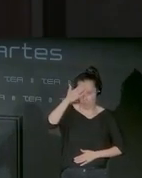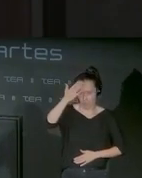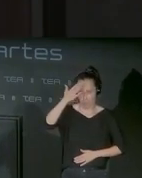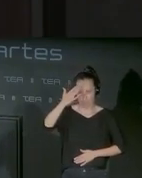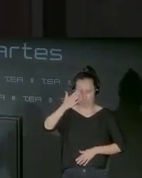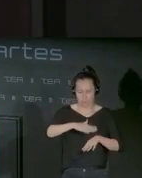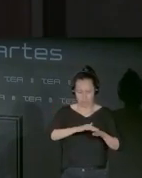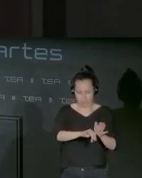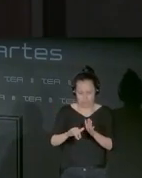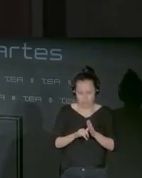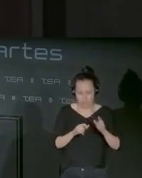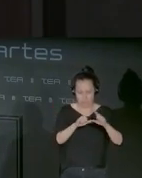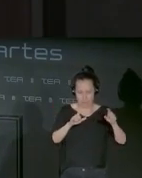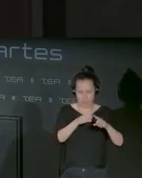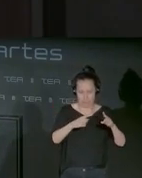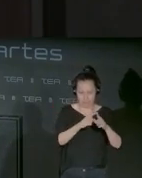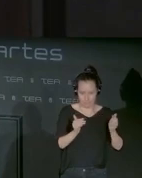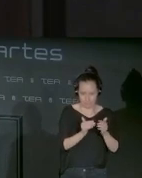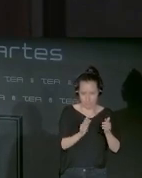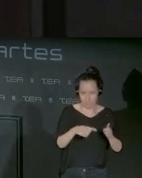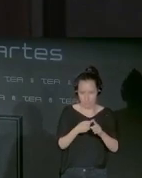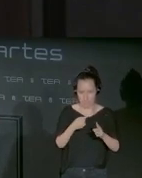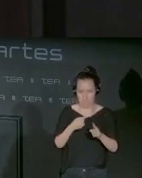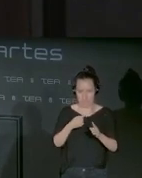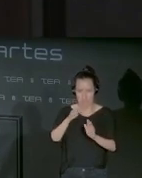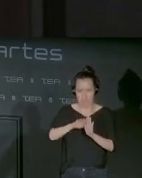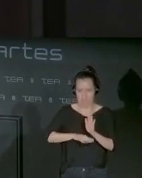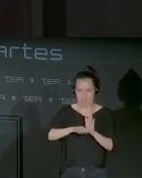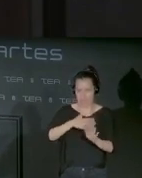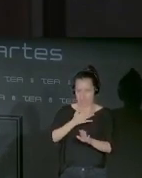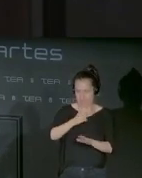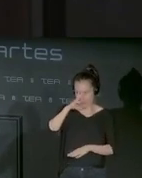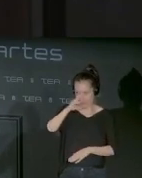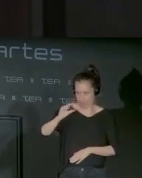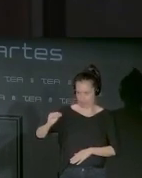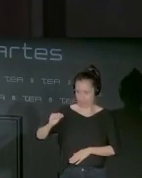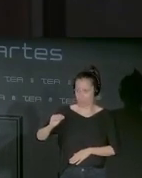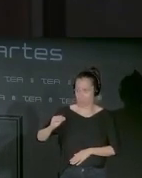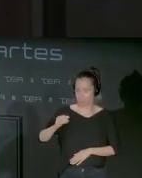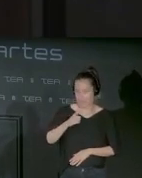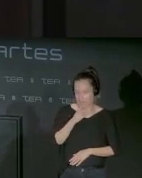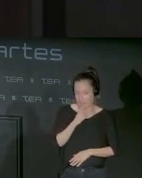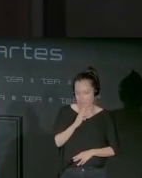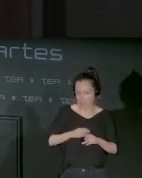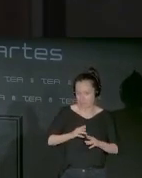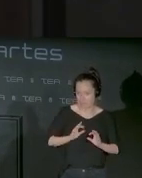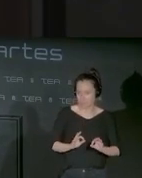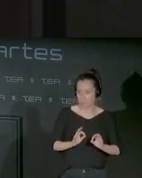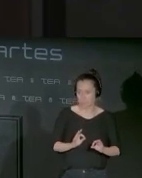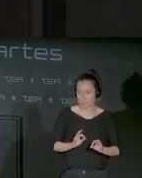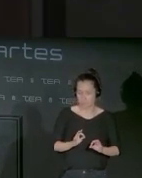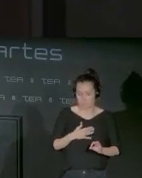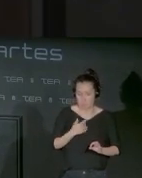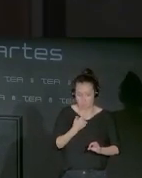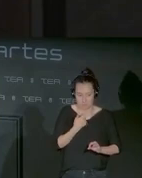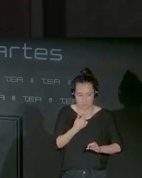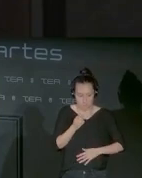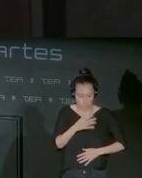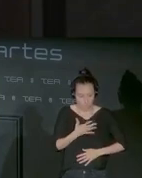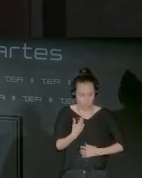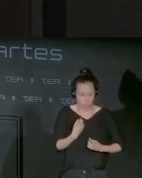funds, to try to do this pitching, to go with them, or try to attract foreign investors and set up